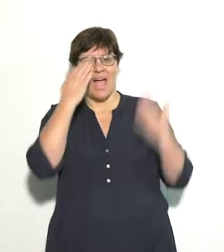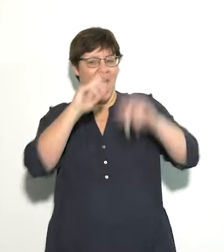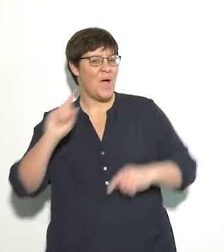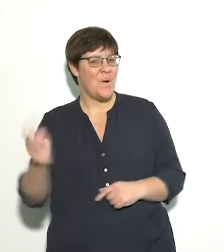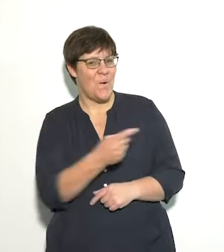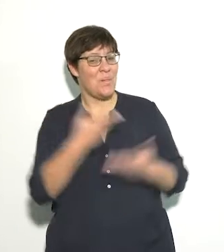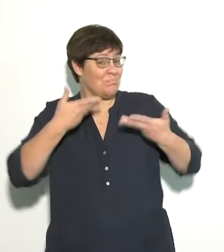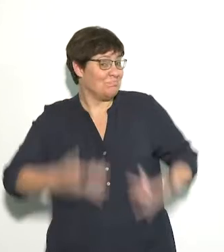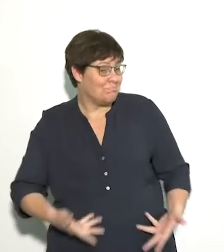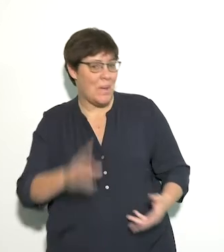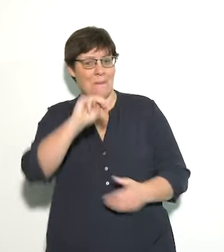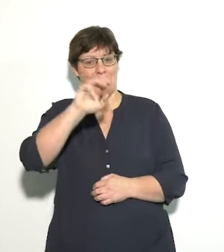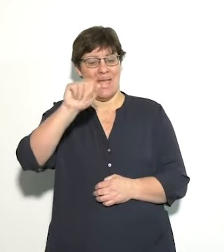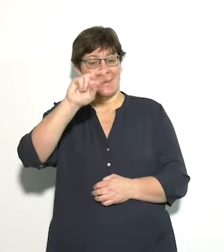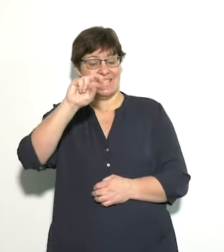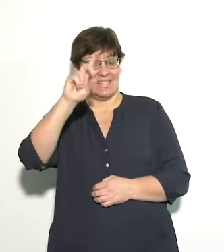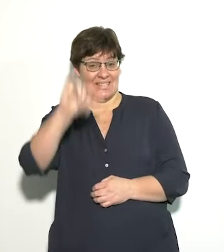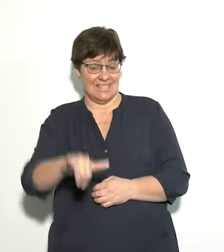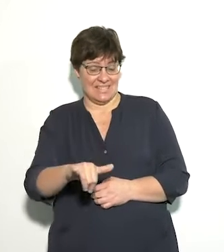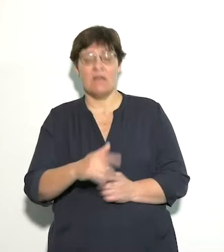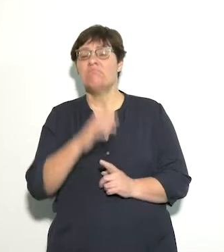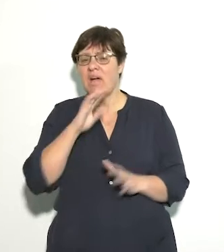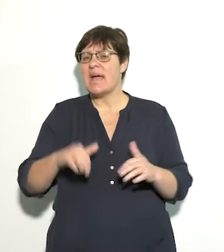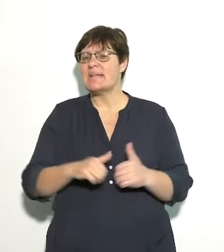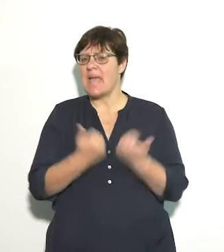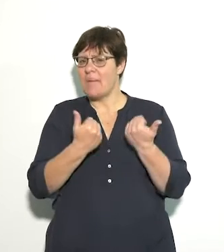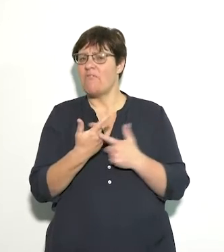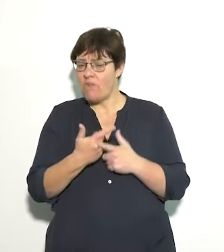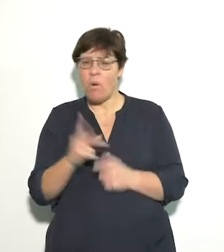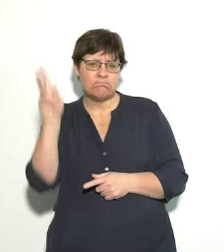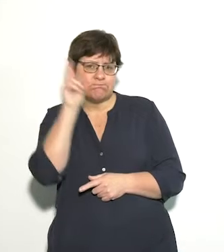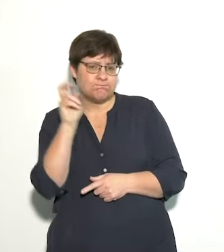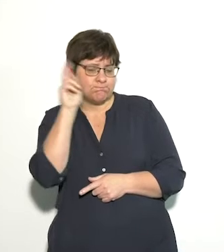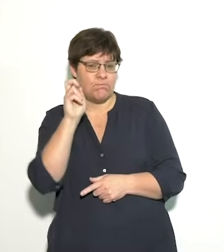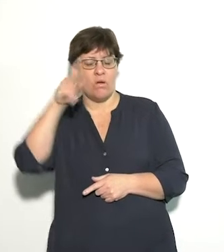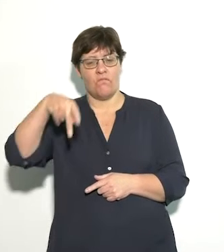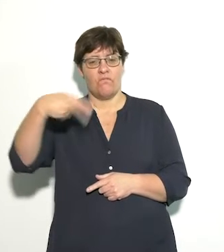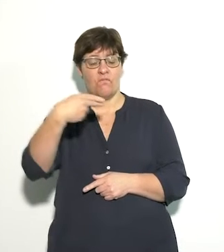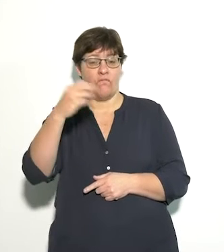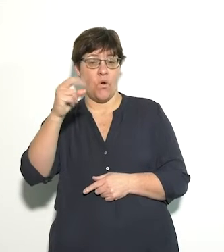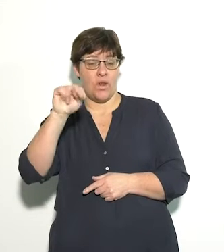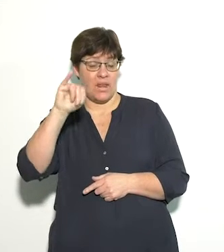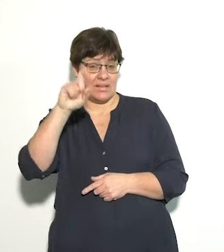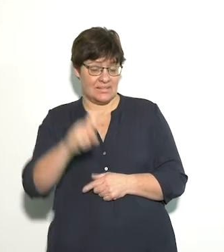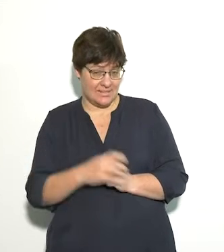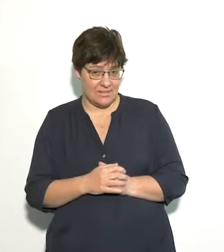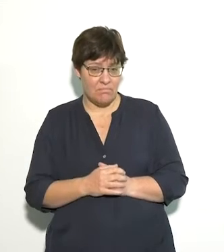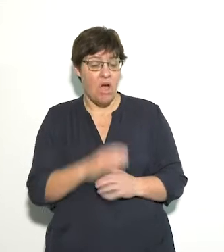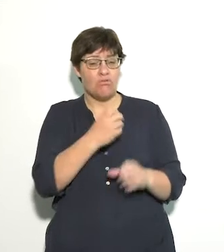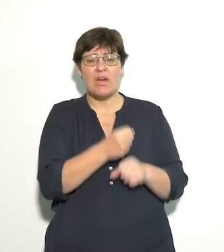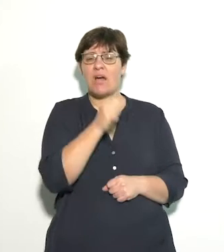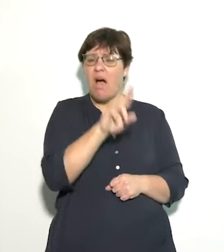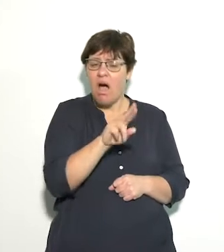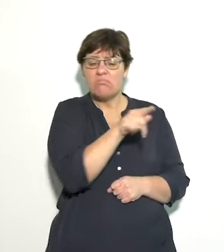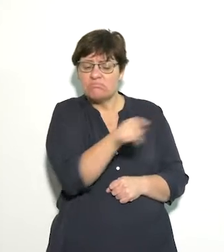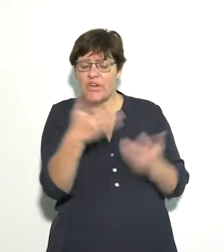Hi everybody, it's me, Mandy. Today we're going to be making a game for phonics. Now this game is great to play with grade R's when